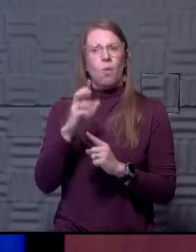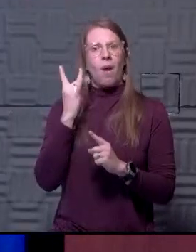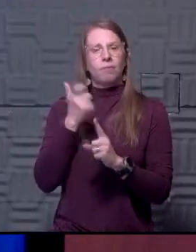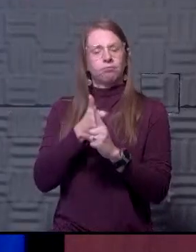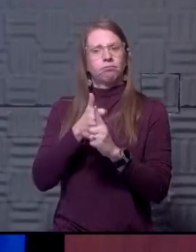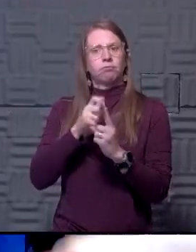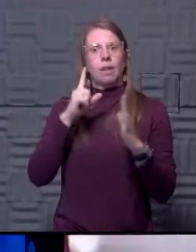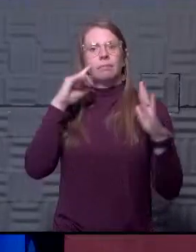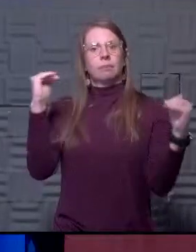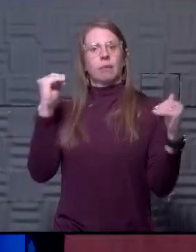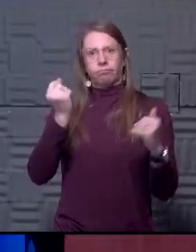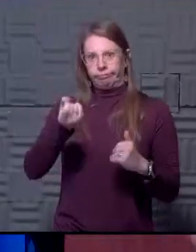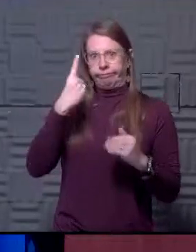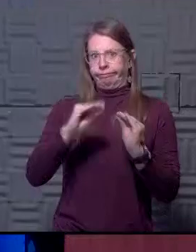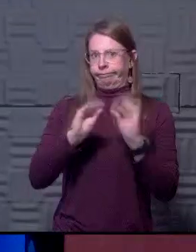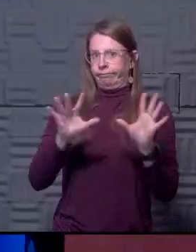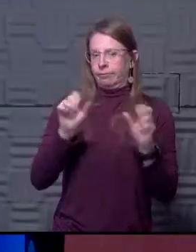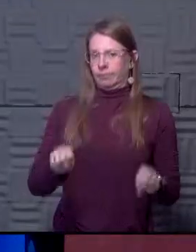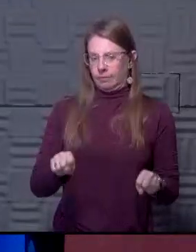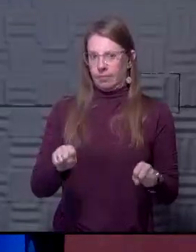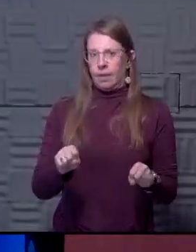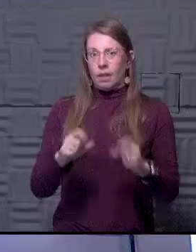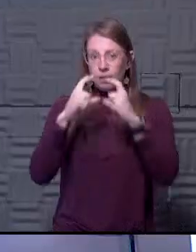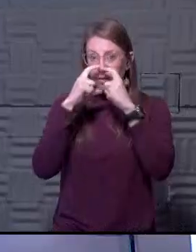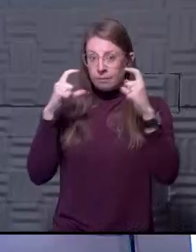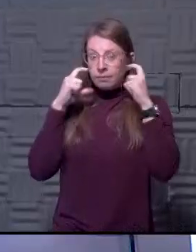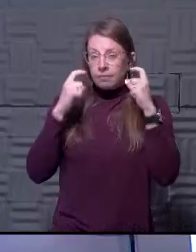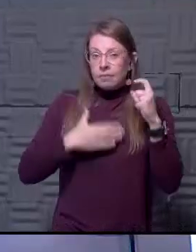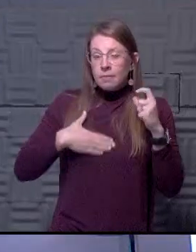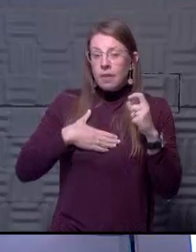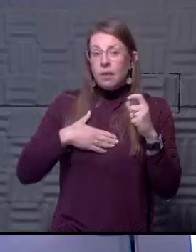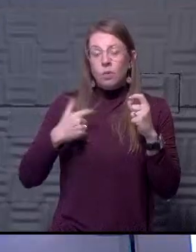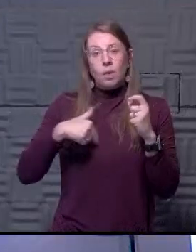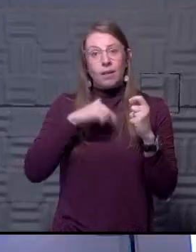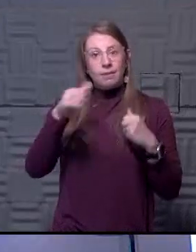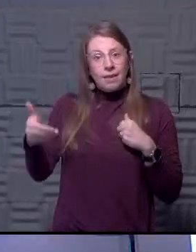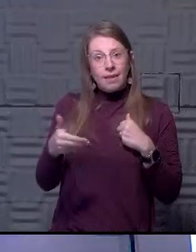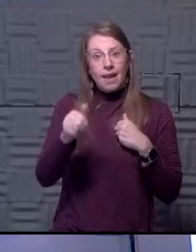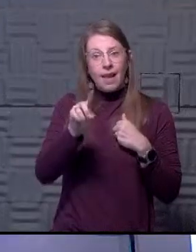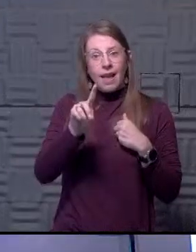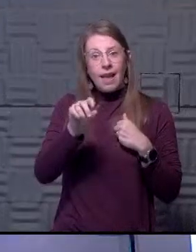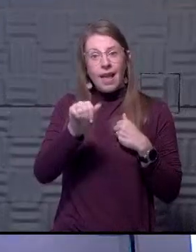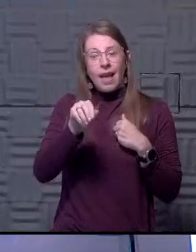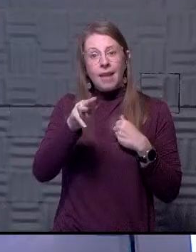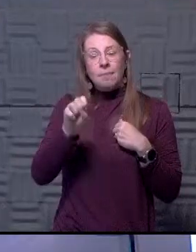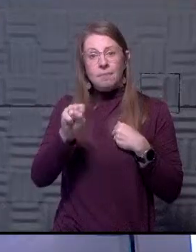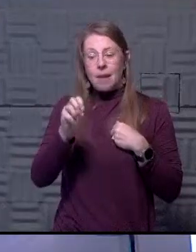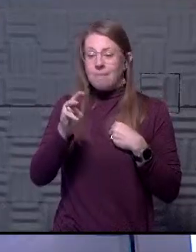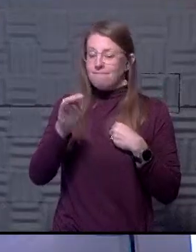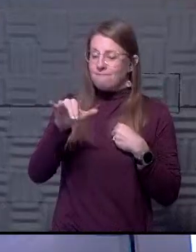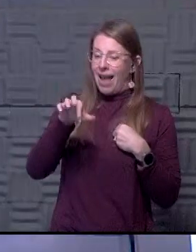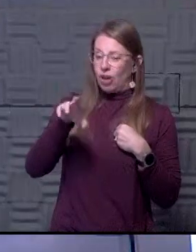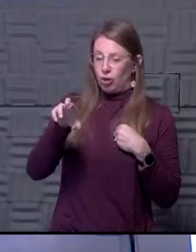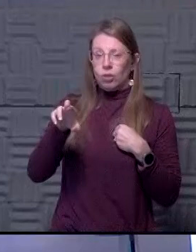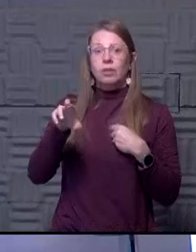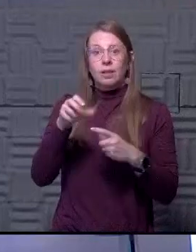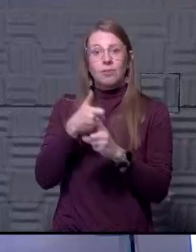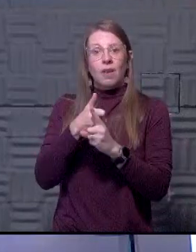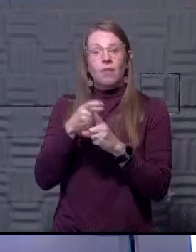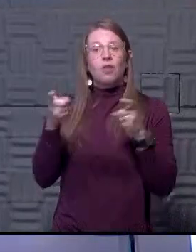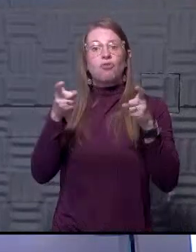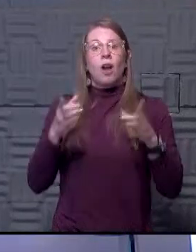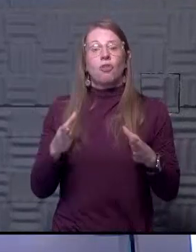expect. So, Dr. Hawkinson, put your mask back on. We're going to introduce Adam Meyer. Adam is our